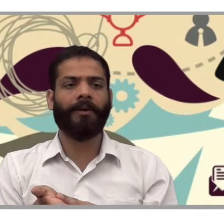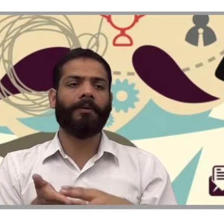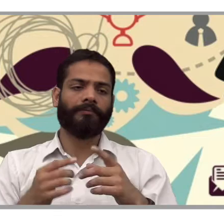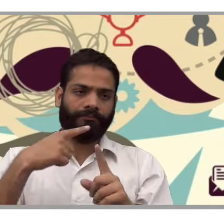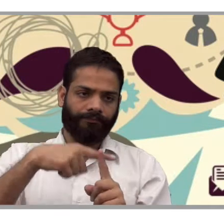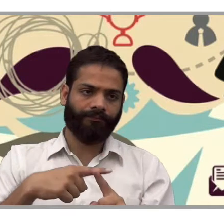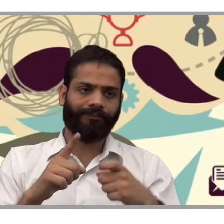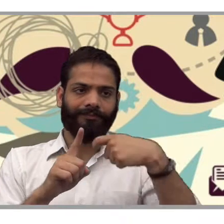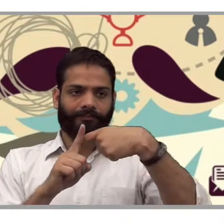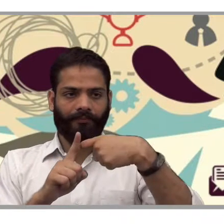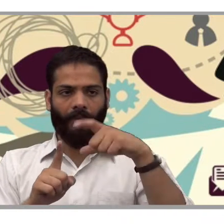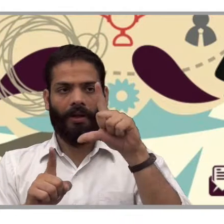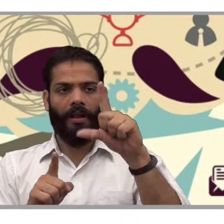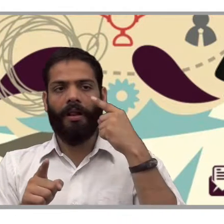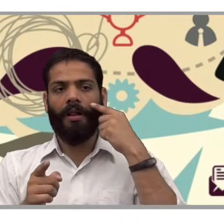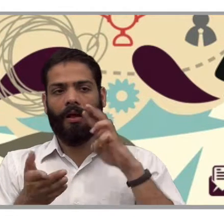linguistic features.